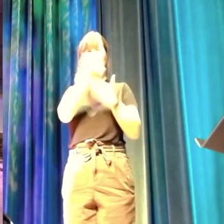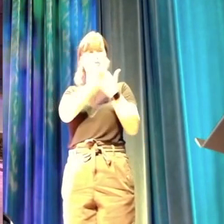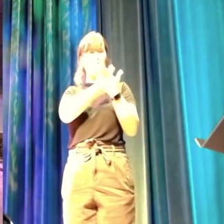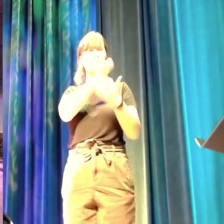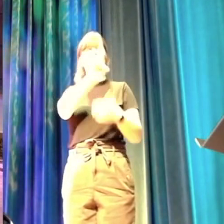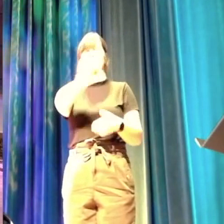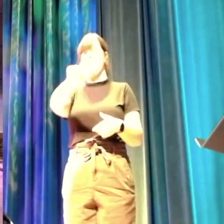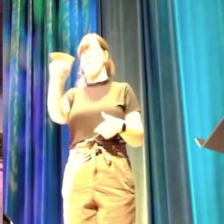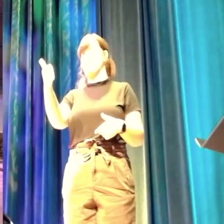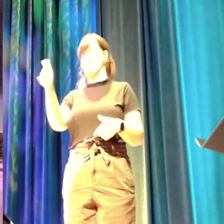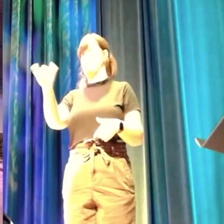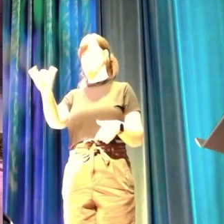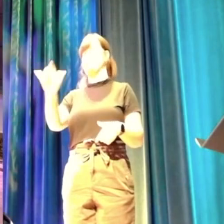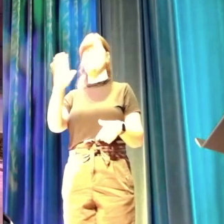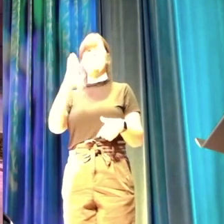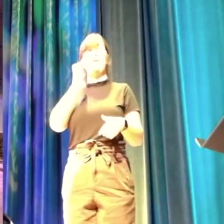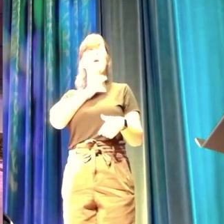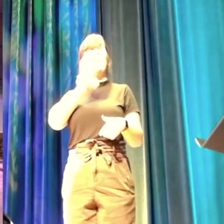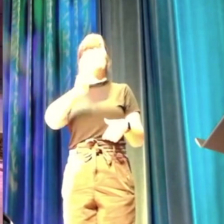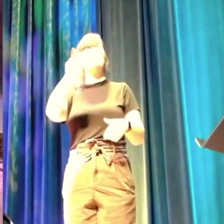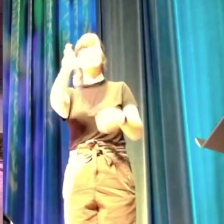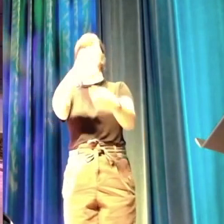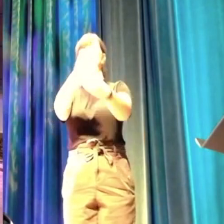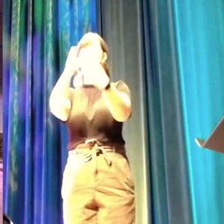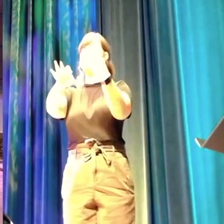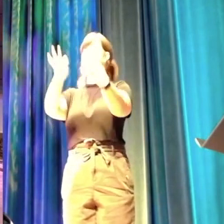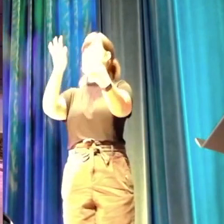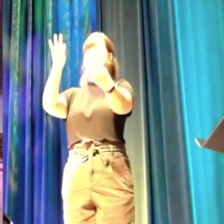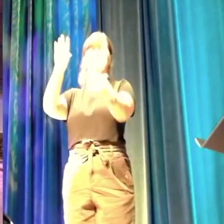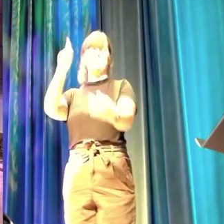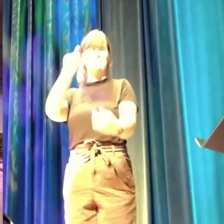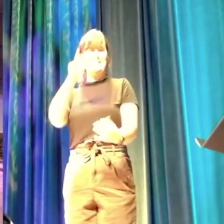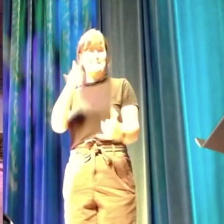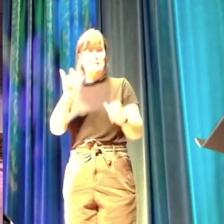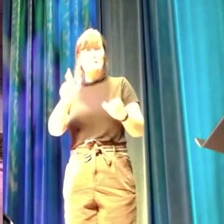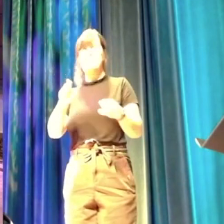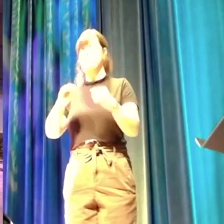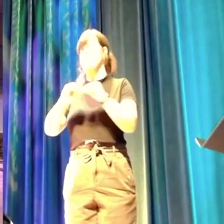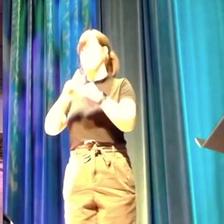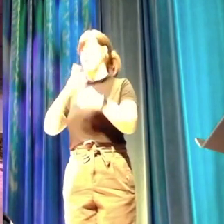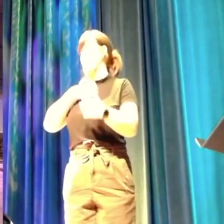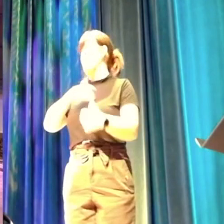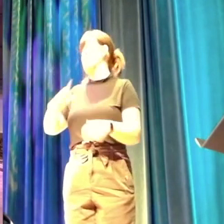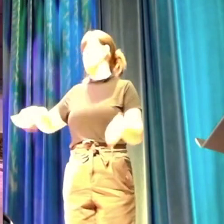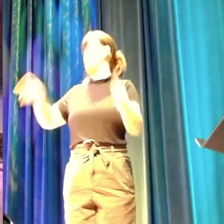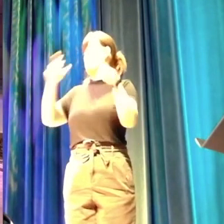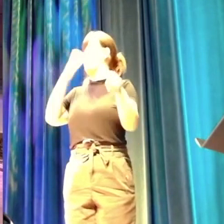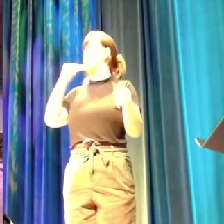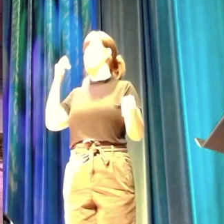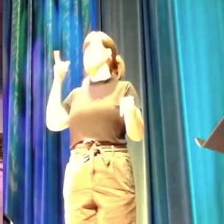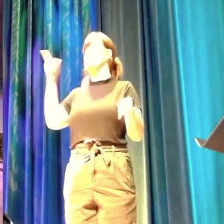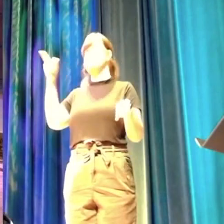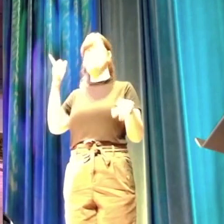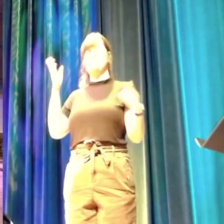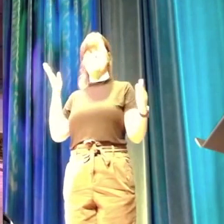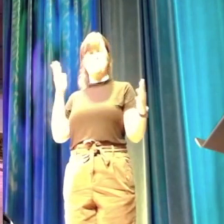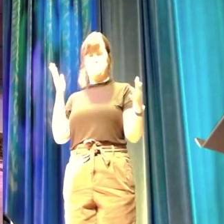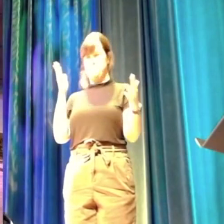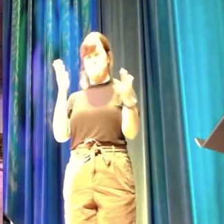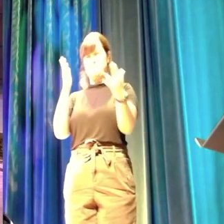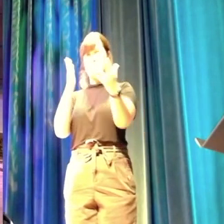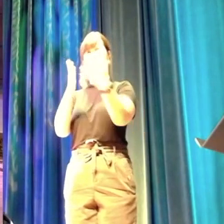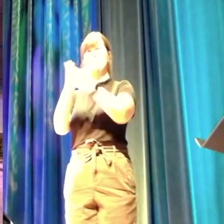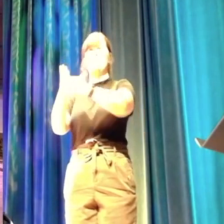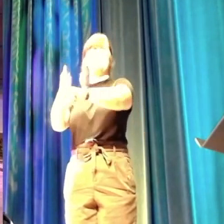is far from over. And I wish each of you the very best as you continue your journey